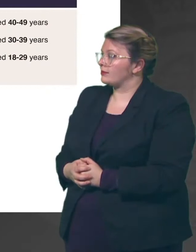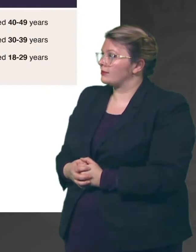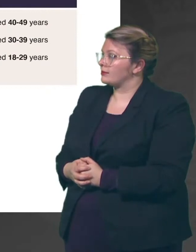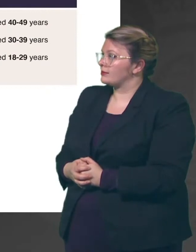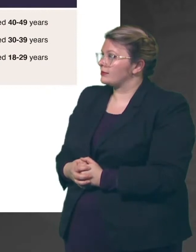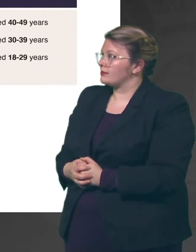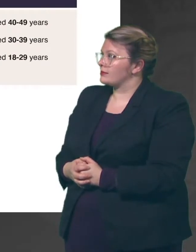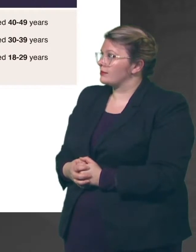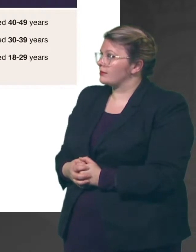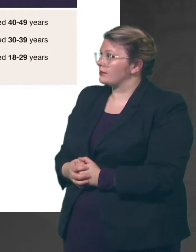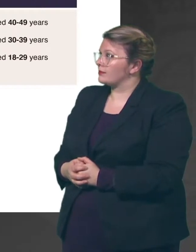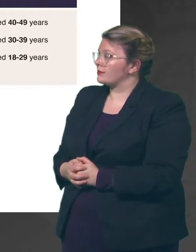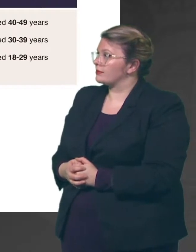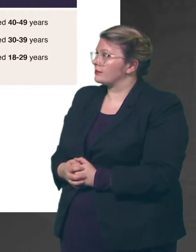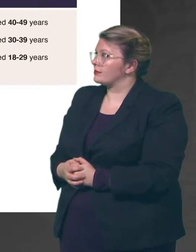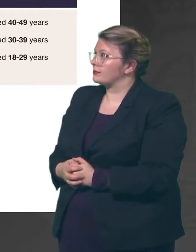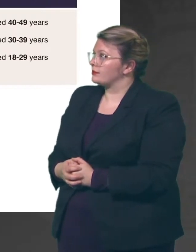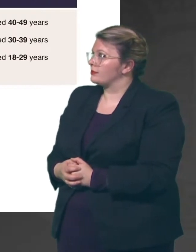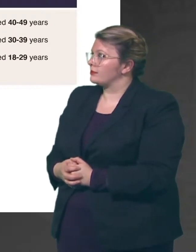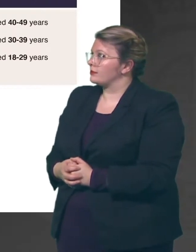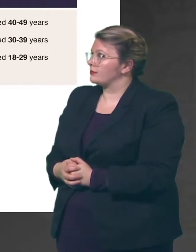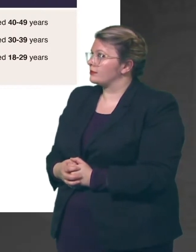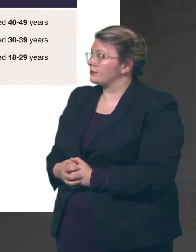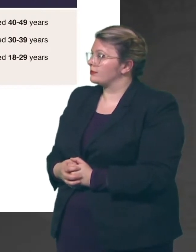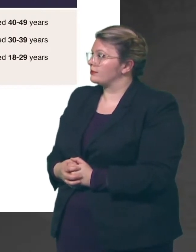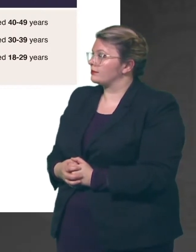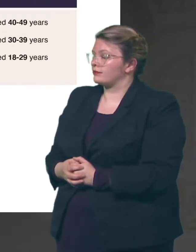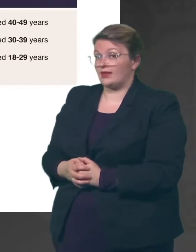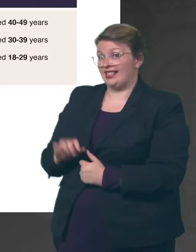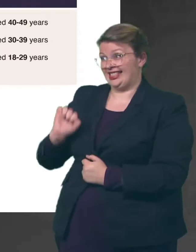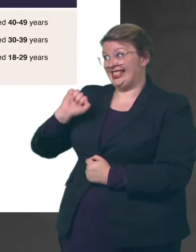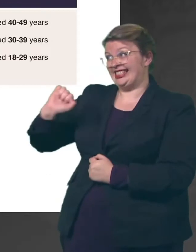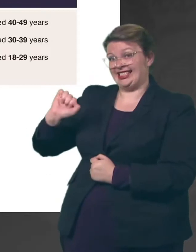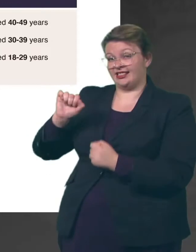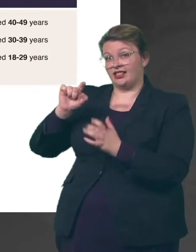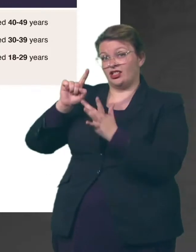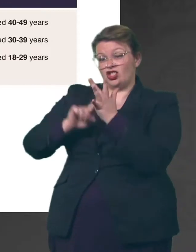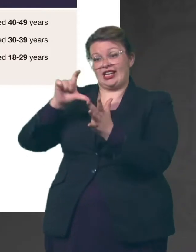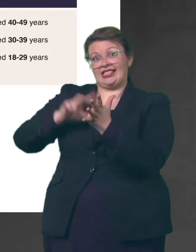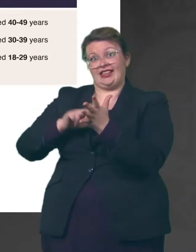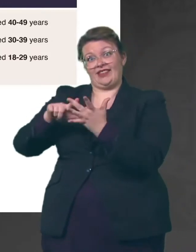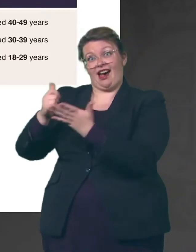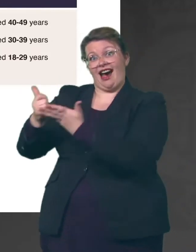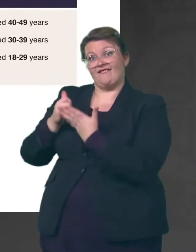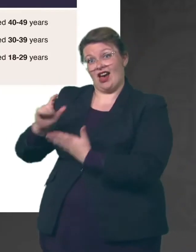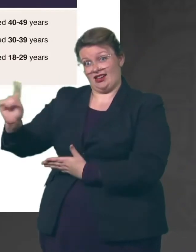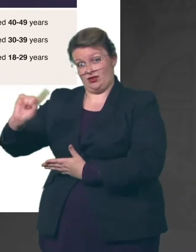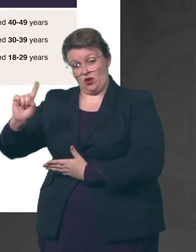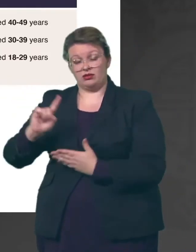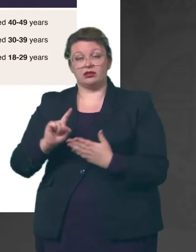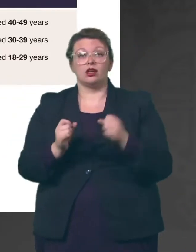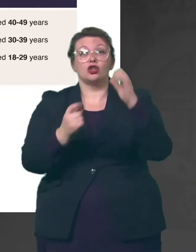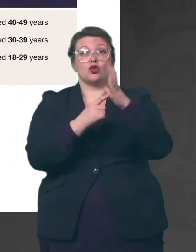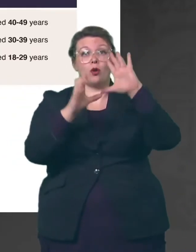the vaccine to priority groups 1 to 9, we should take an age-based approach and invite people to come forward